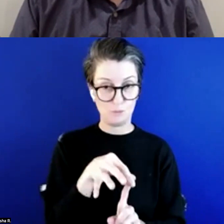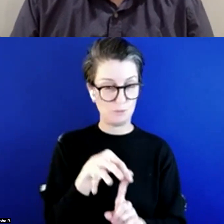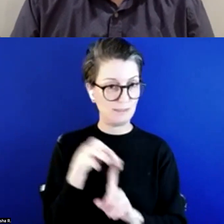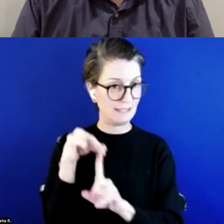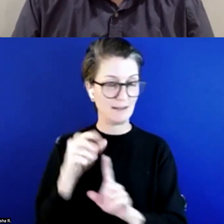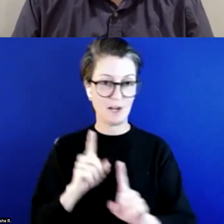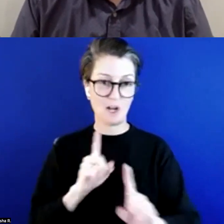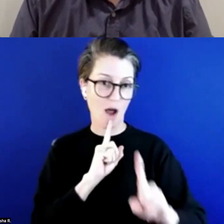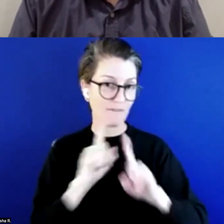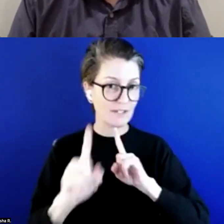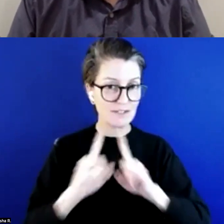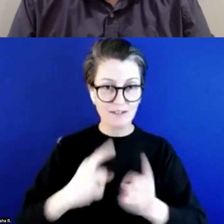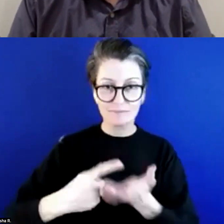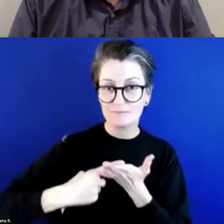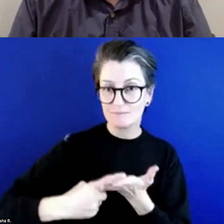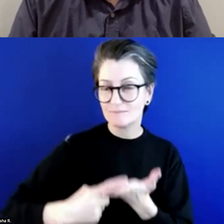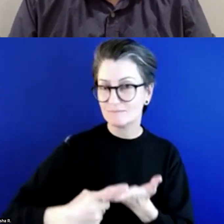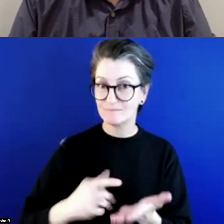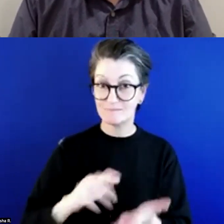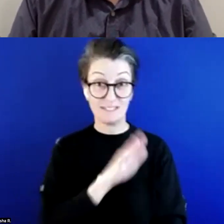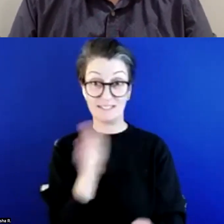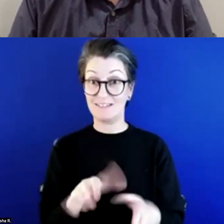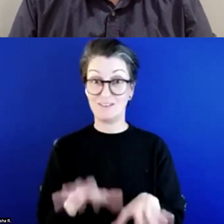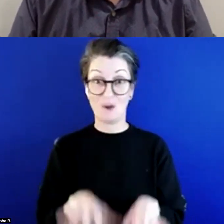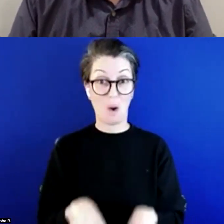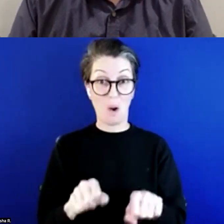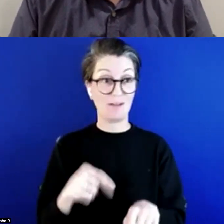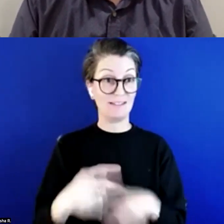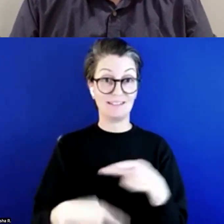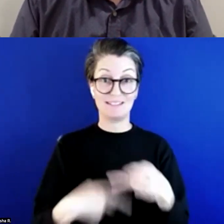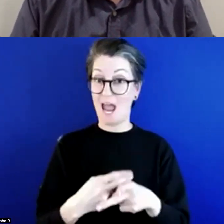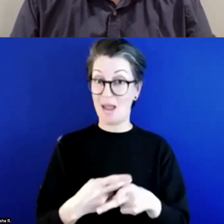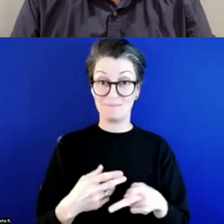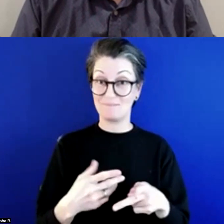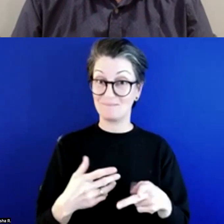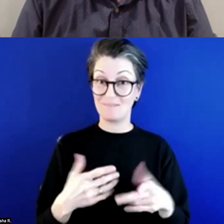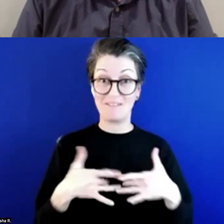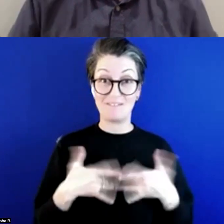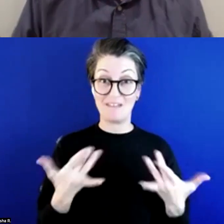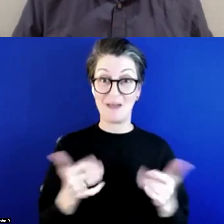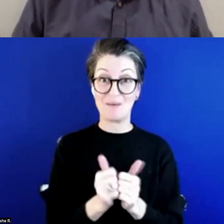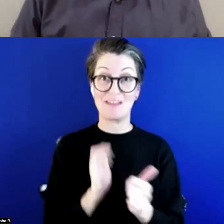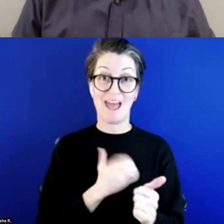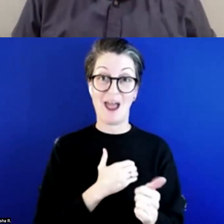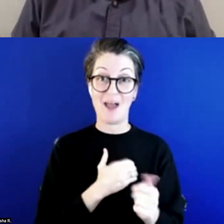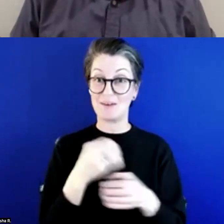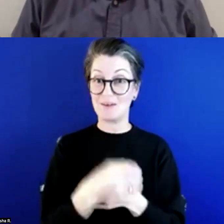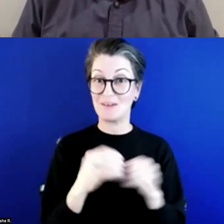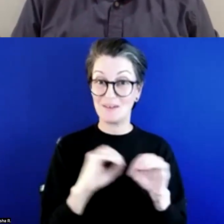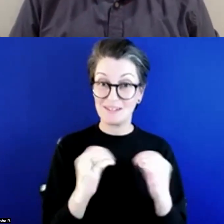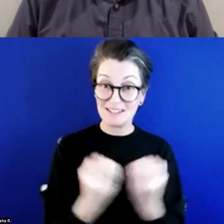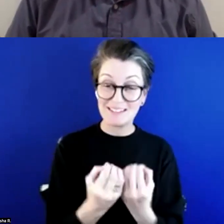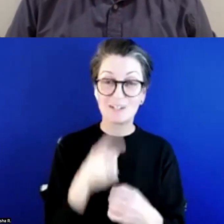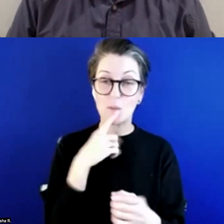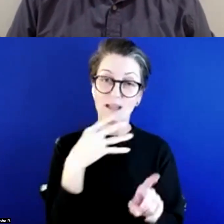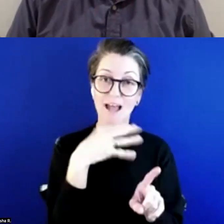really had this type of event before with our organization, highlighting the disabled veteran